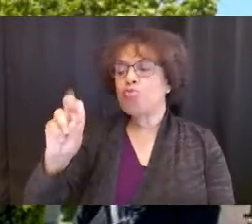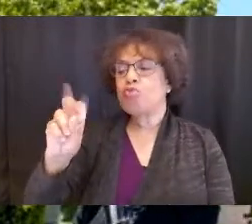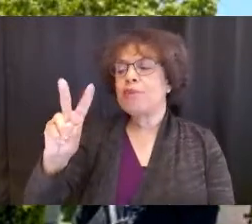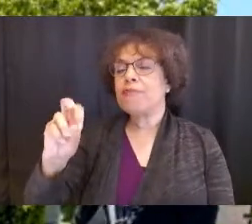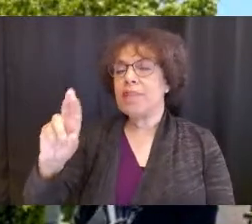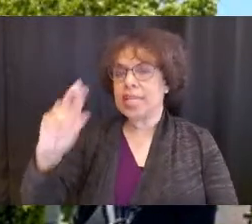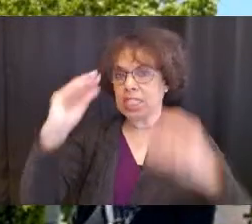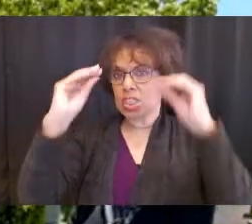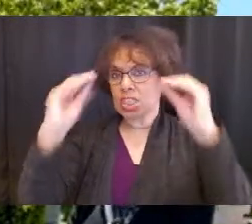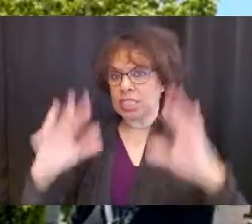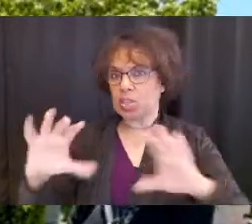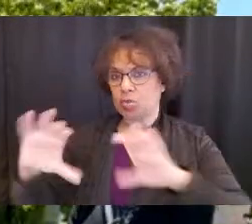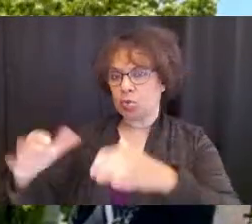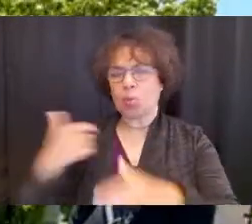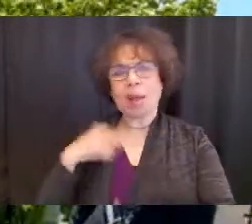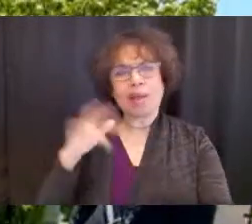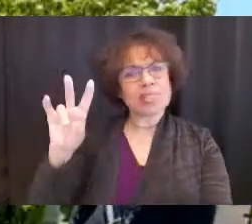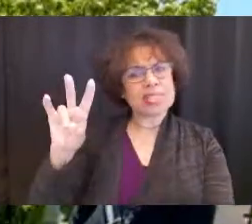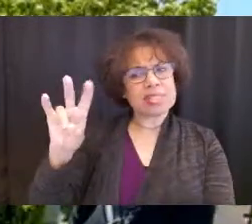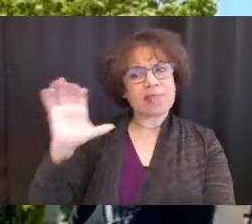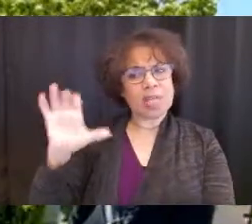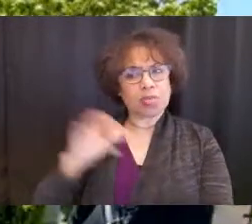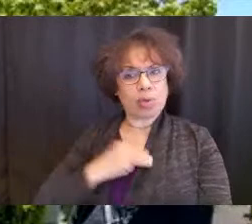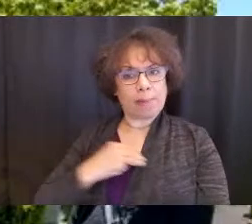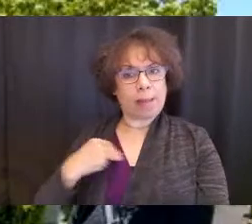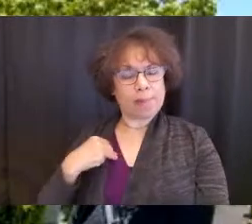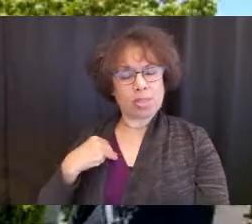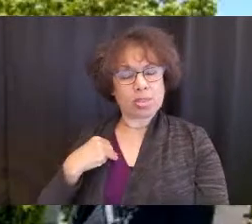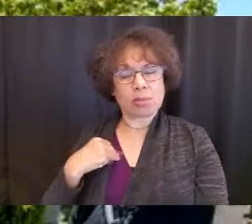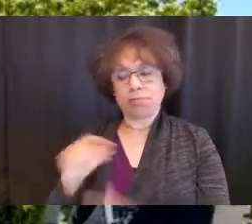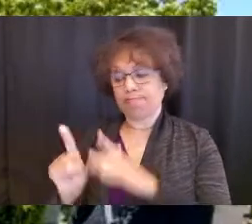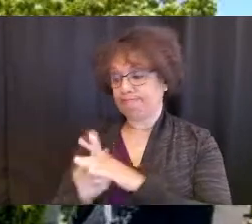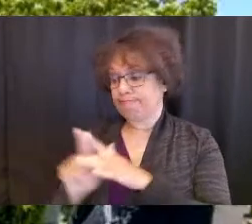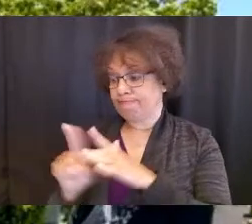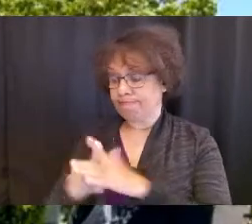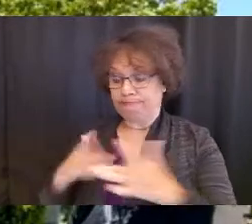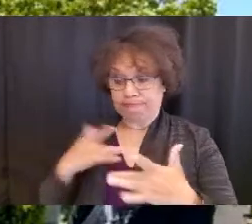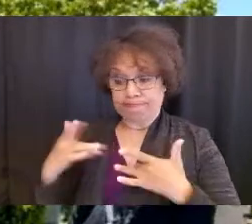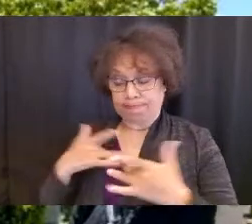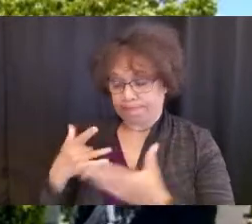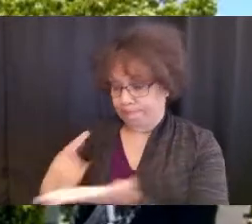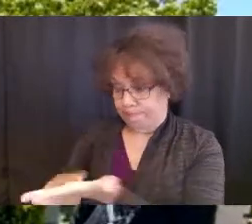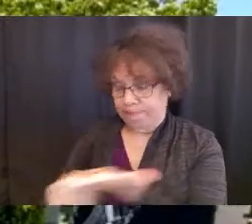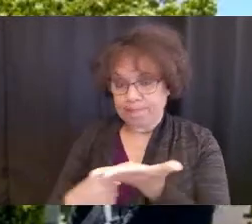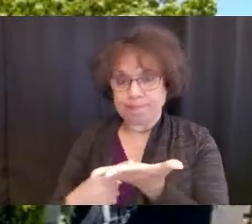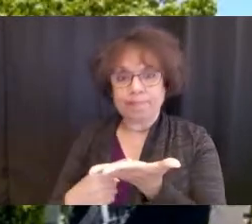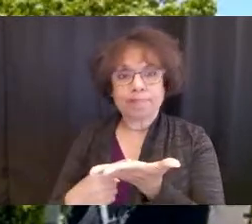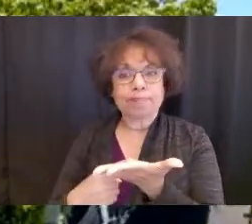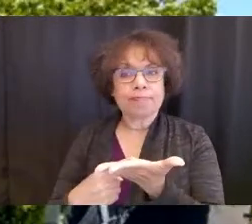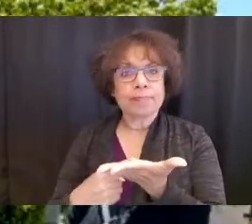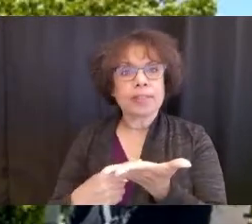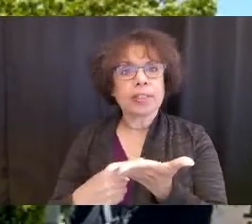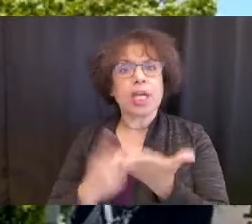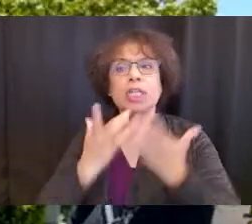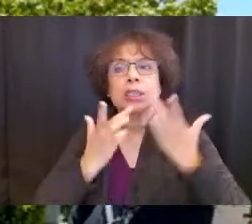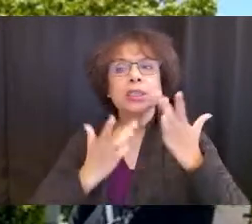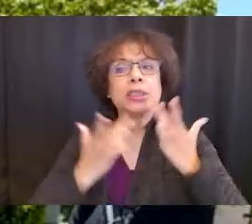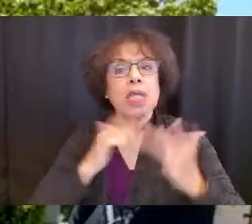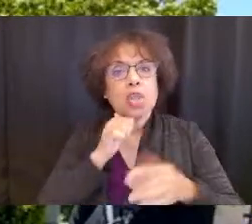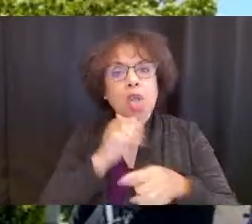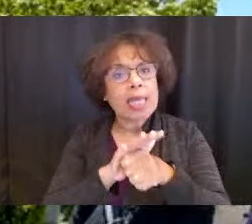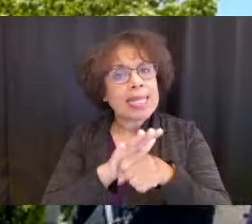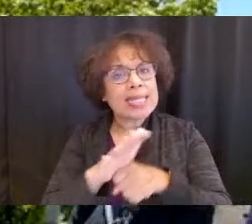about 700 members, and these are some issues that come up all the time when we get together. Huge is the teacher shortage. We already have a huge